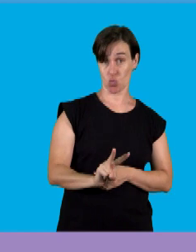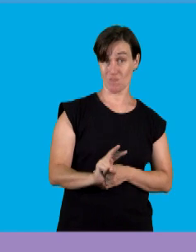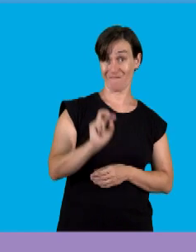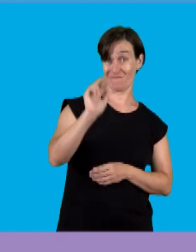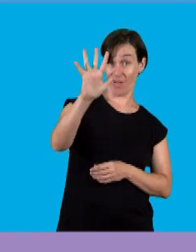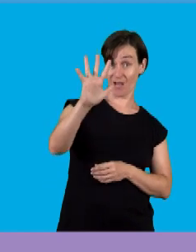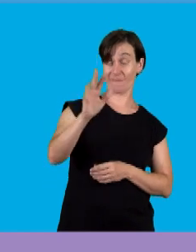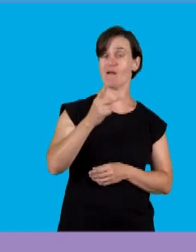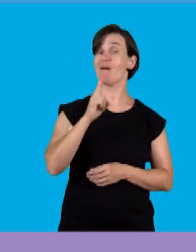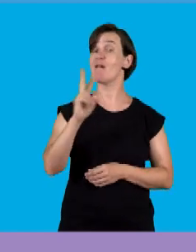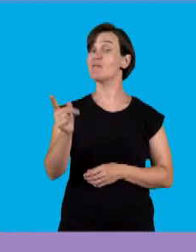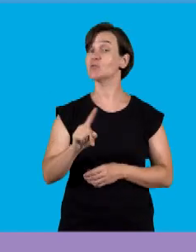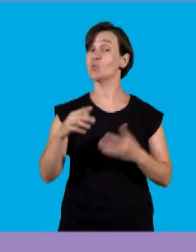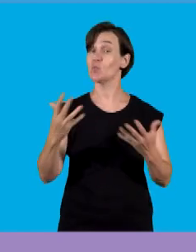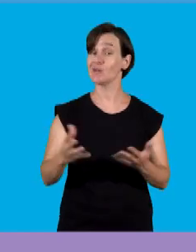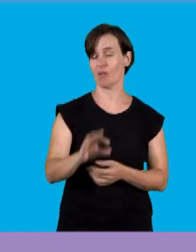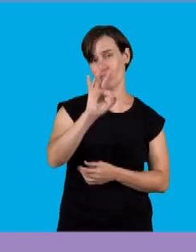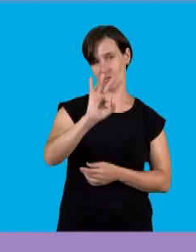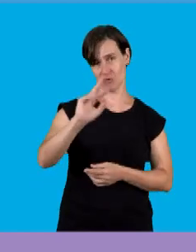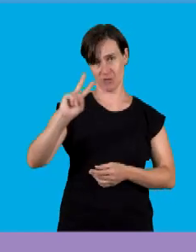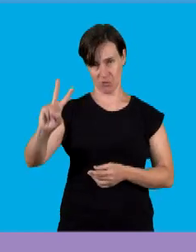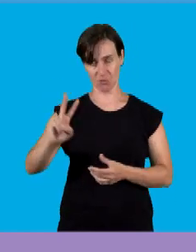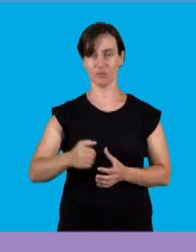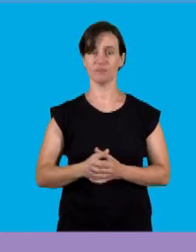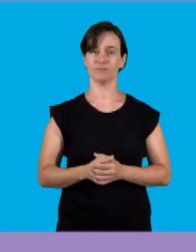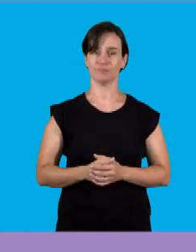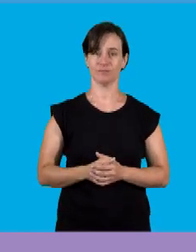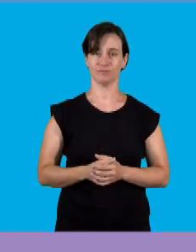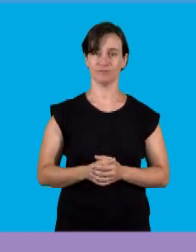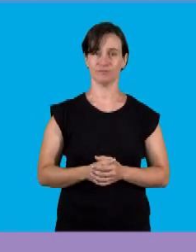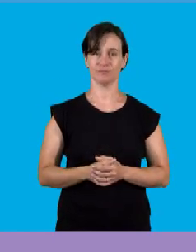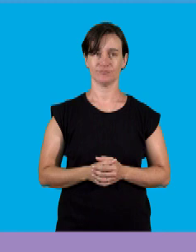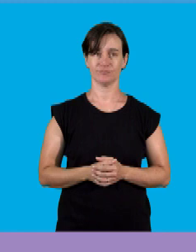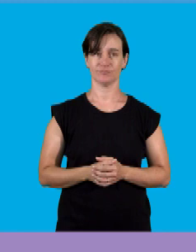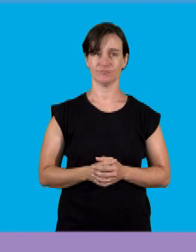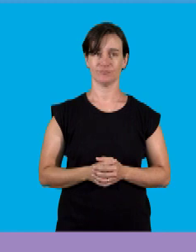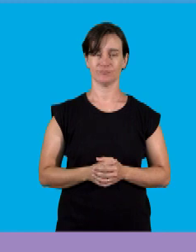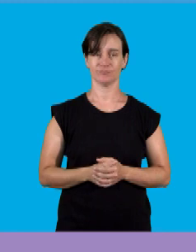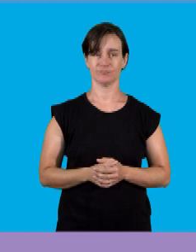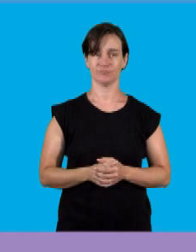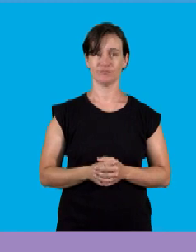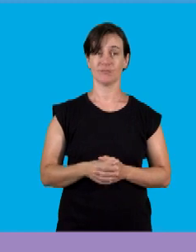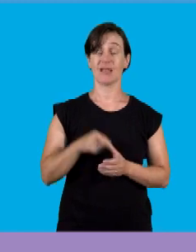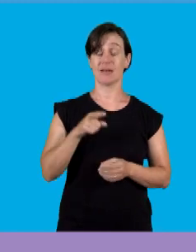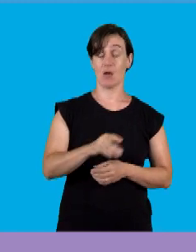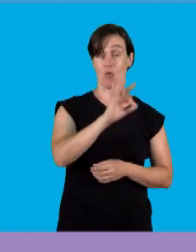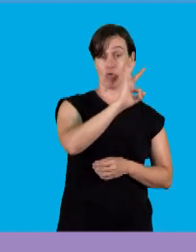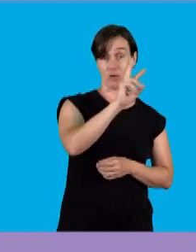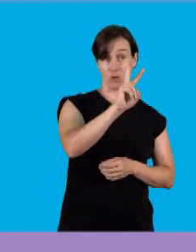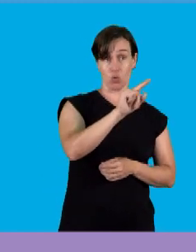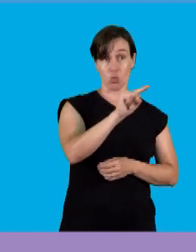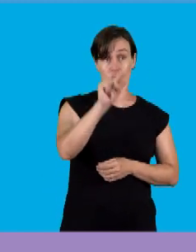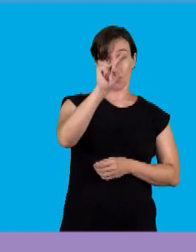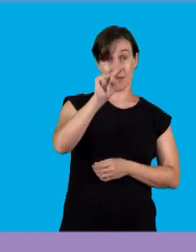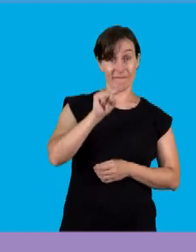exponent 5 will give us there a 32. We are still going to divide that by 8,